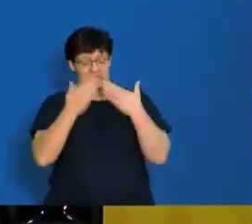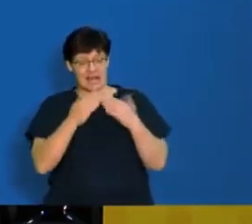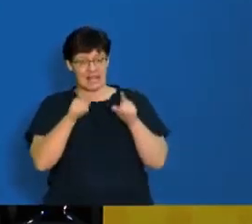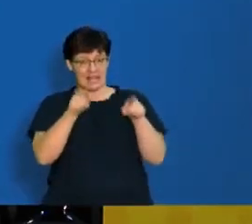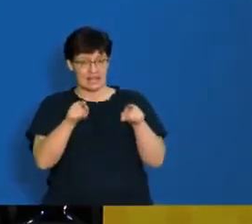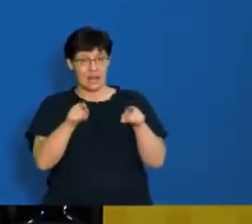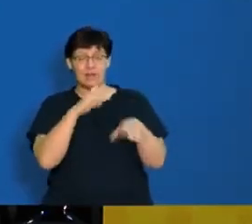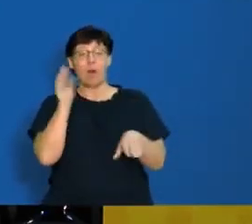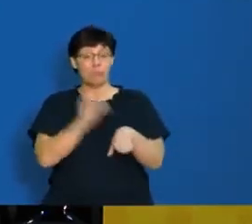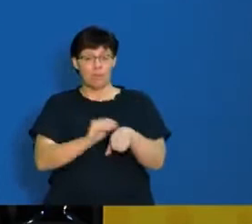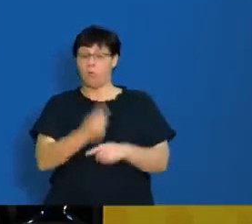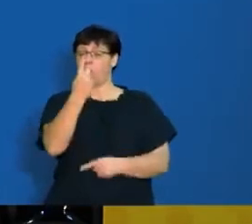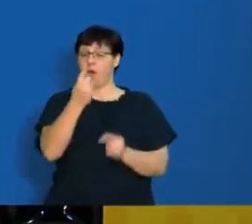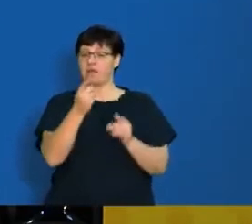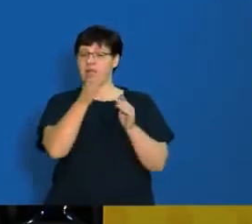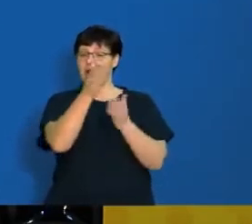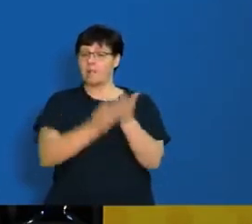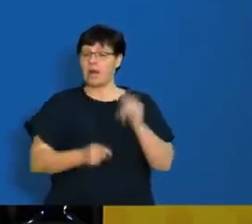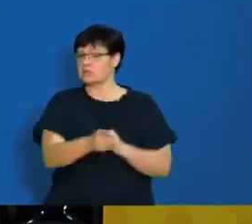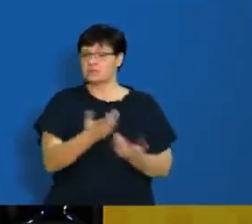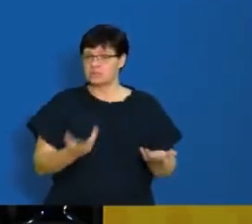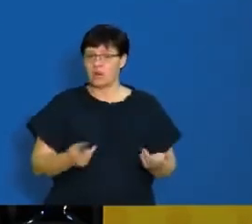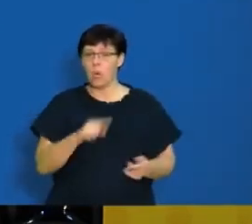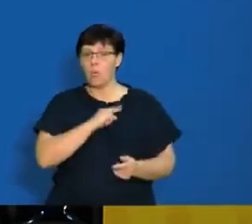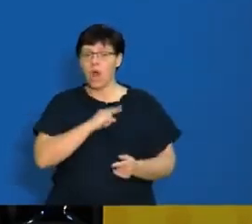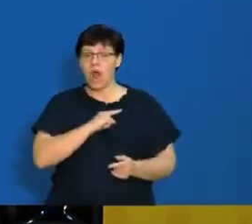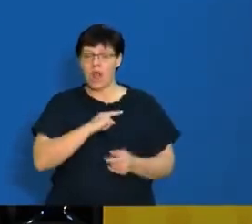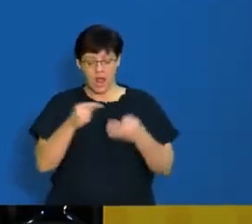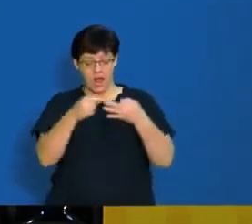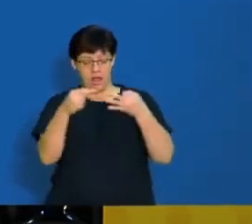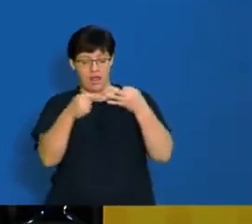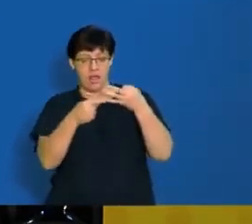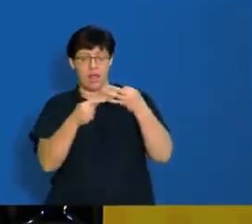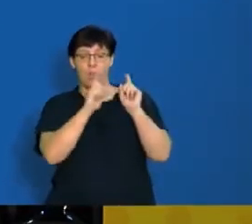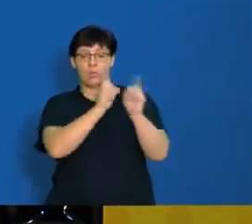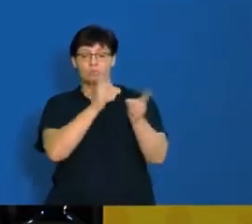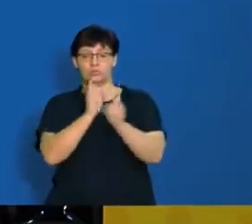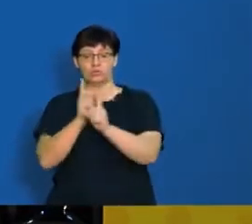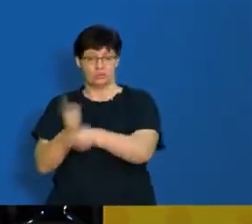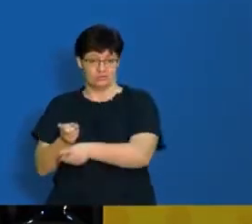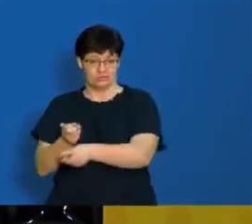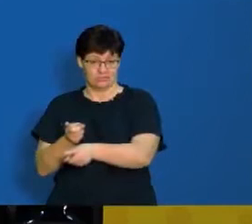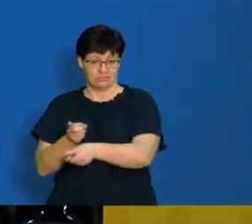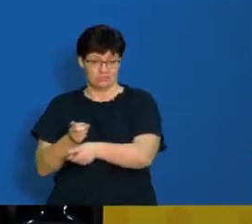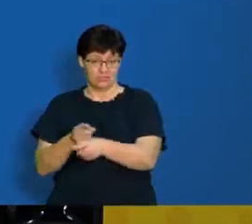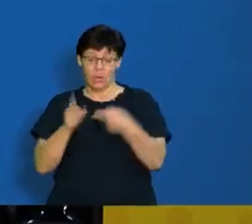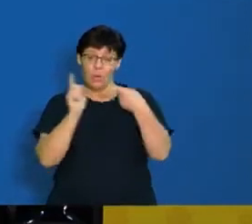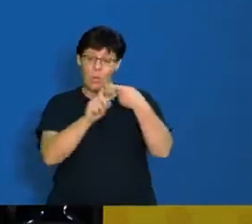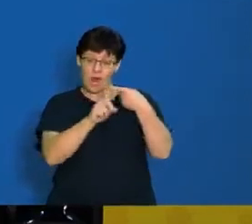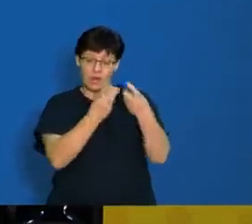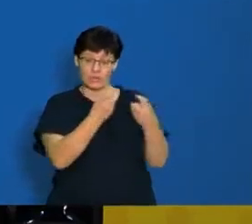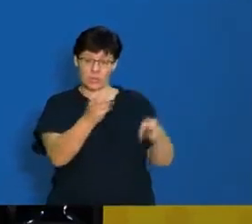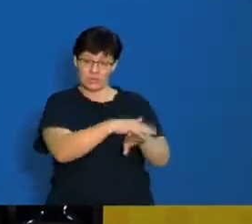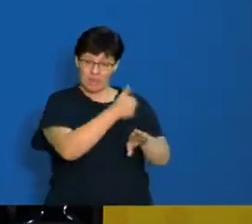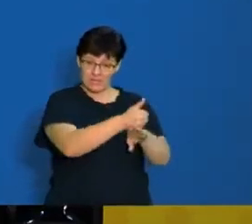that will be a problem because remember, you are answering 3 questions. Okay, there will be one